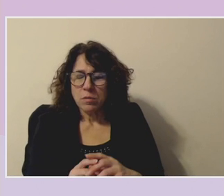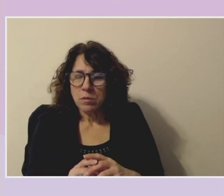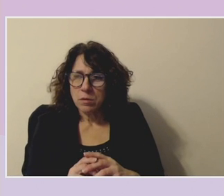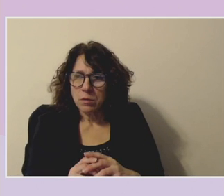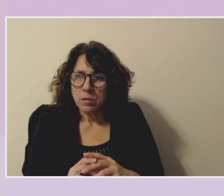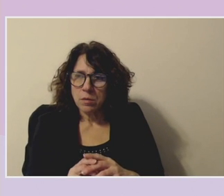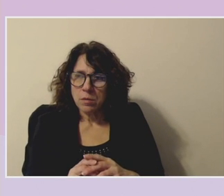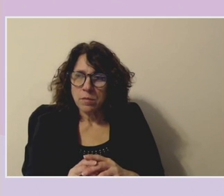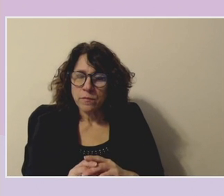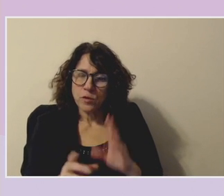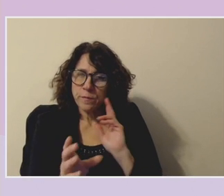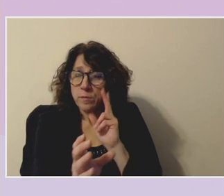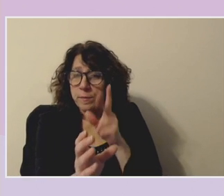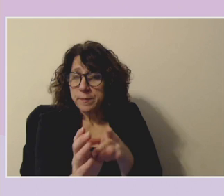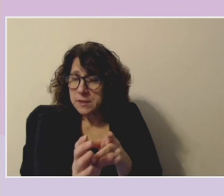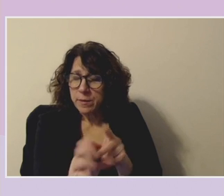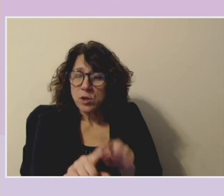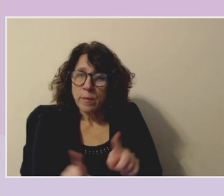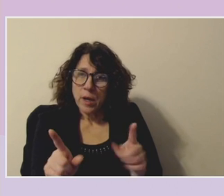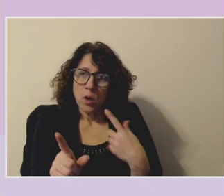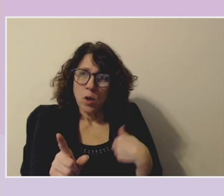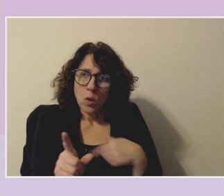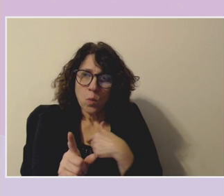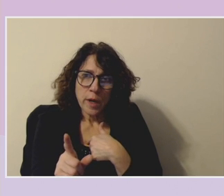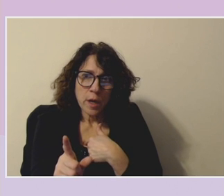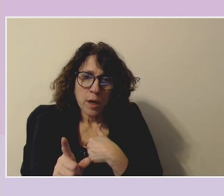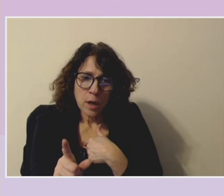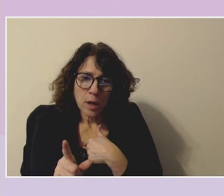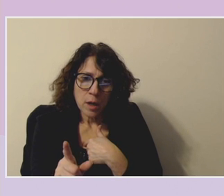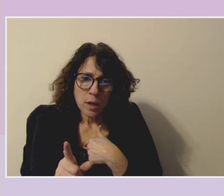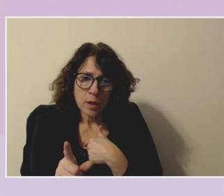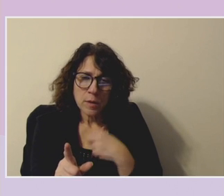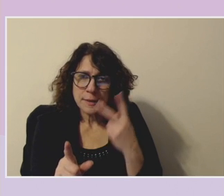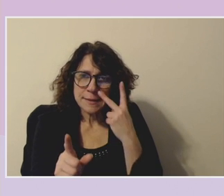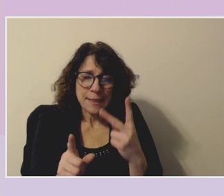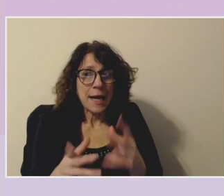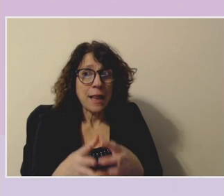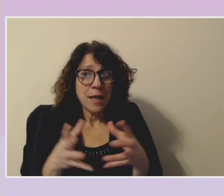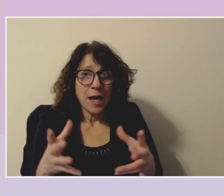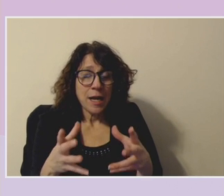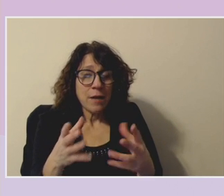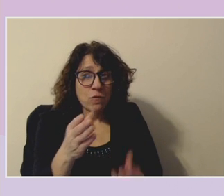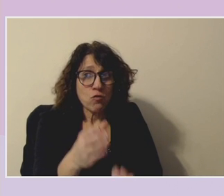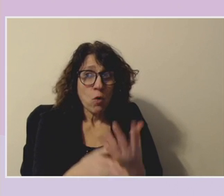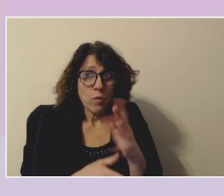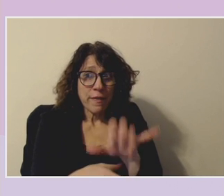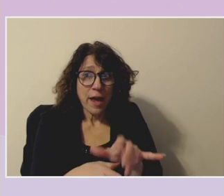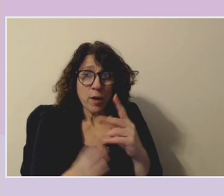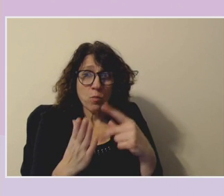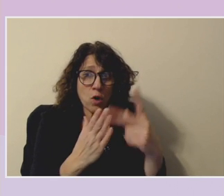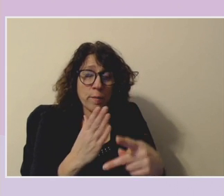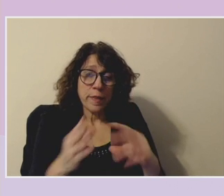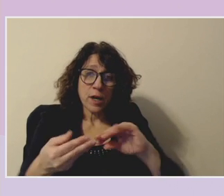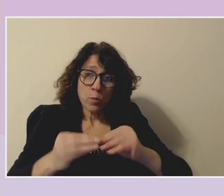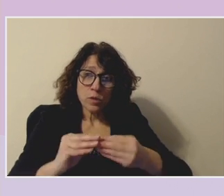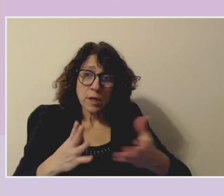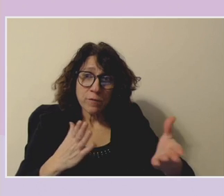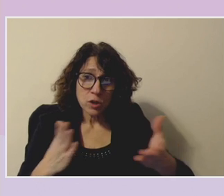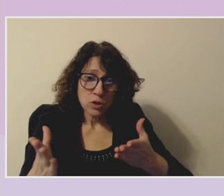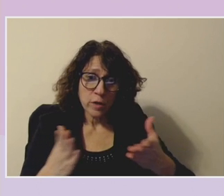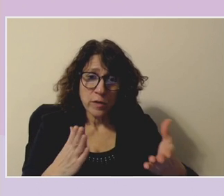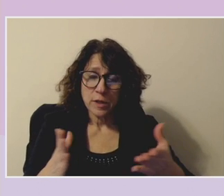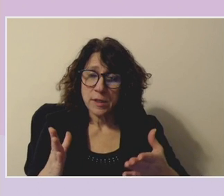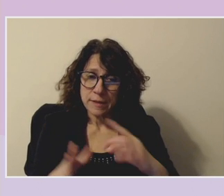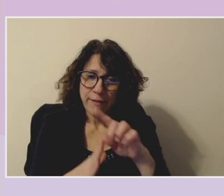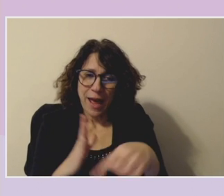as far as participation, but we are seeing tremendous growth in the program. Our numbers of services that have been billed